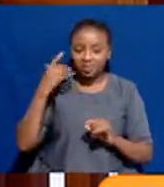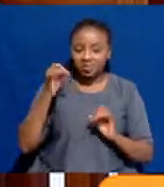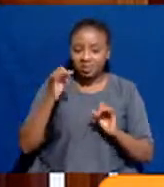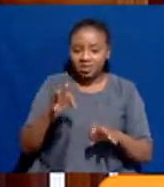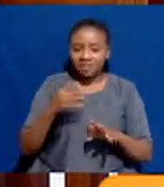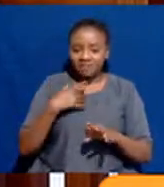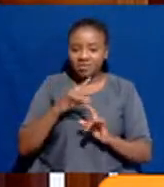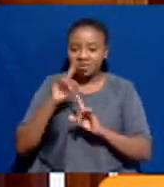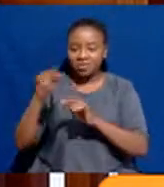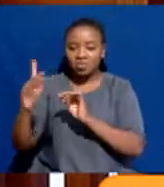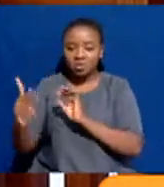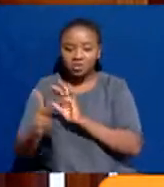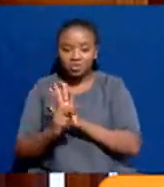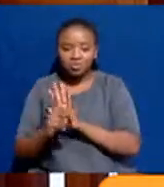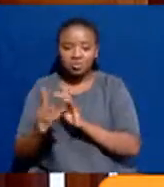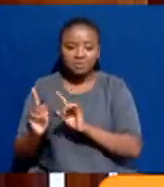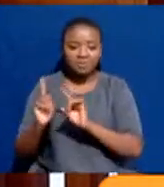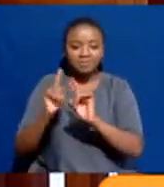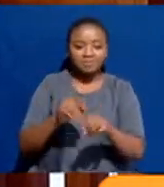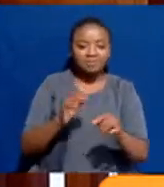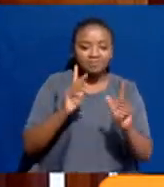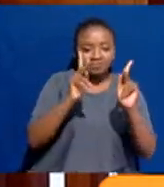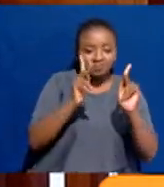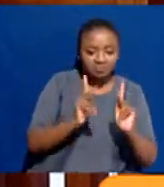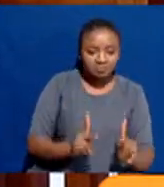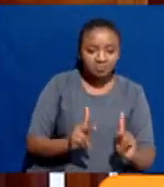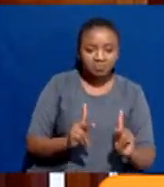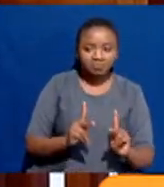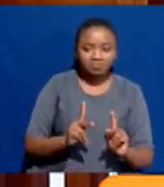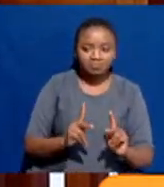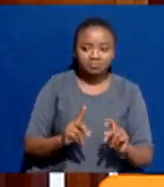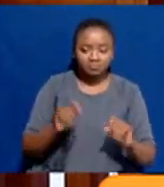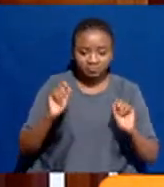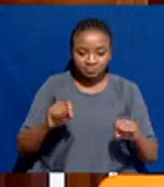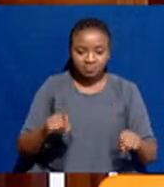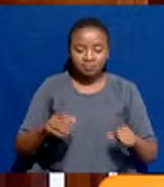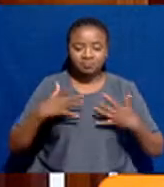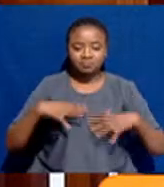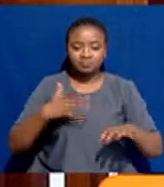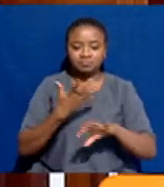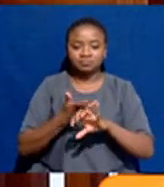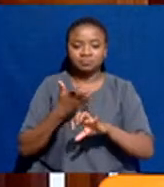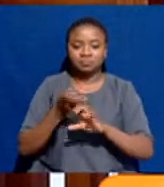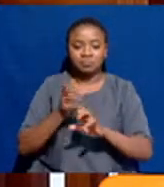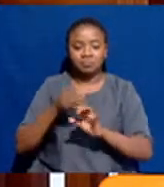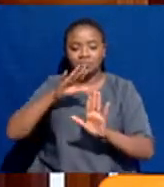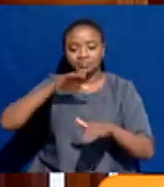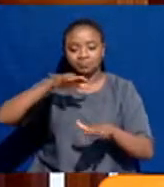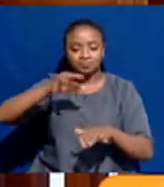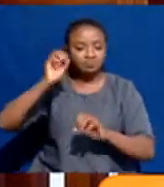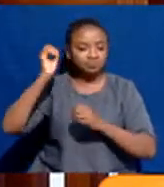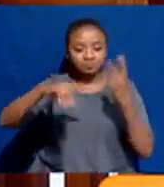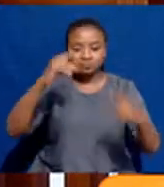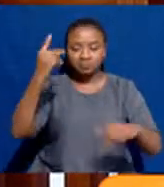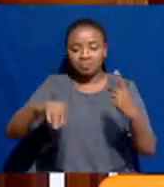was in Kitui or even in Kisumu, I would have been stoned. Yeah, booed and stoned. Yeah.